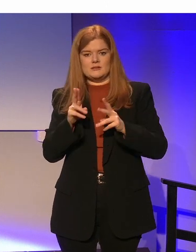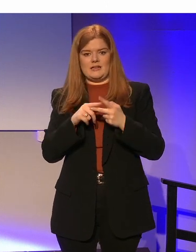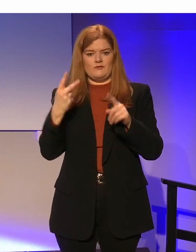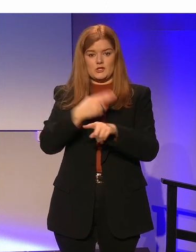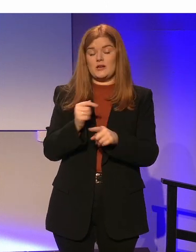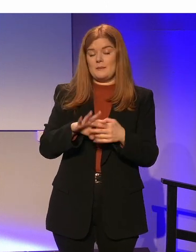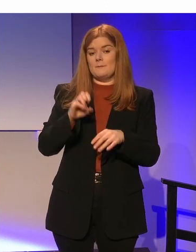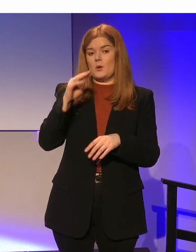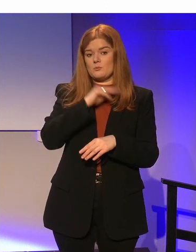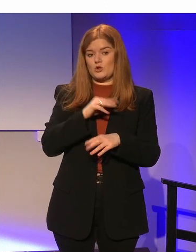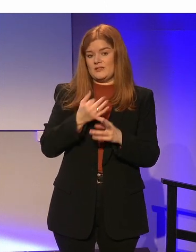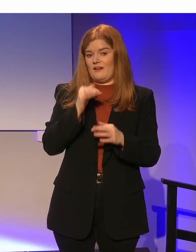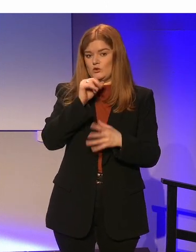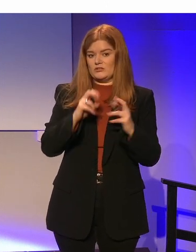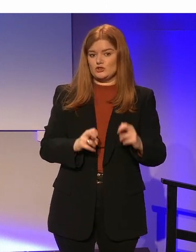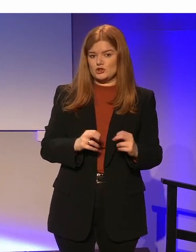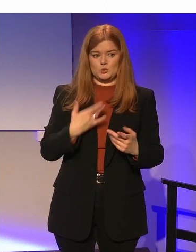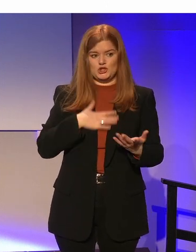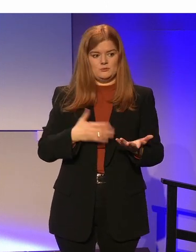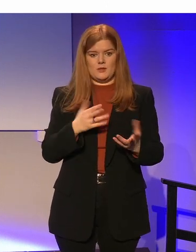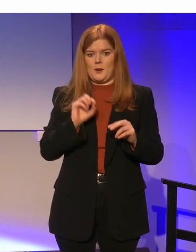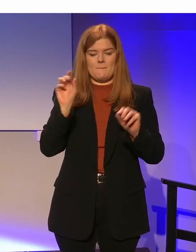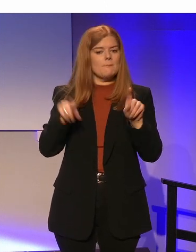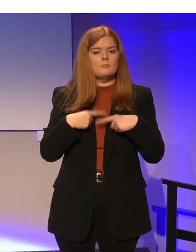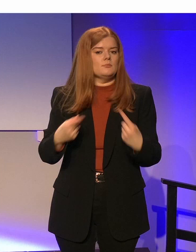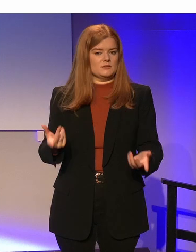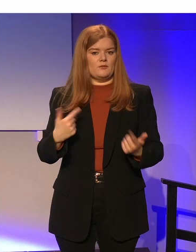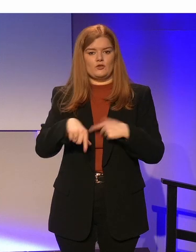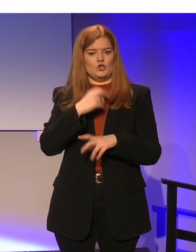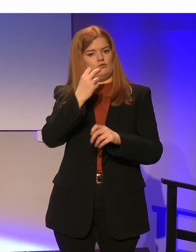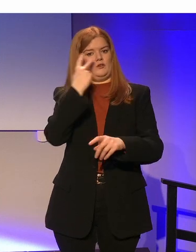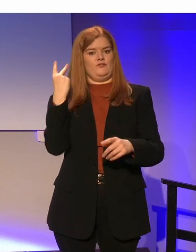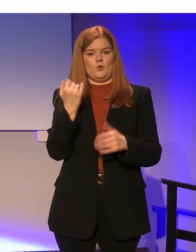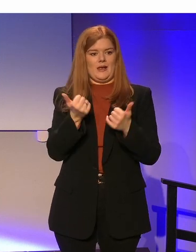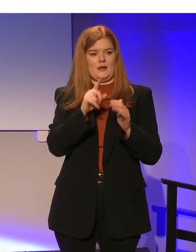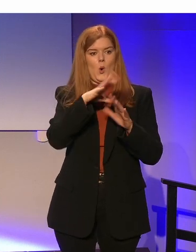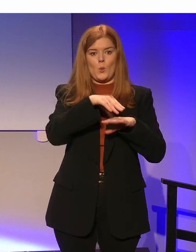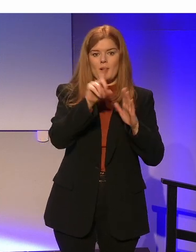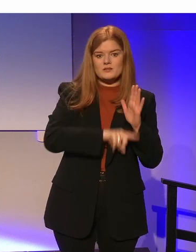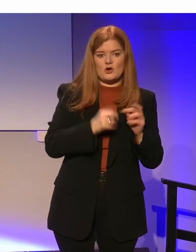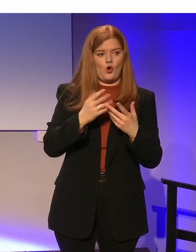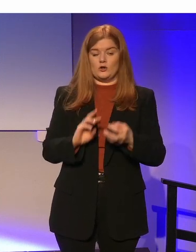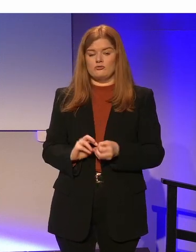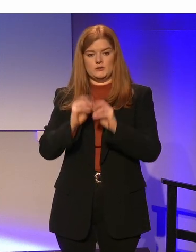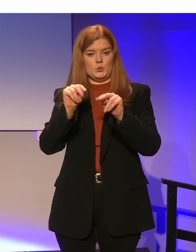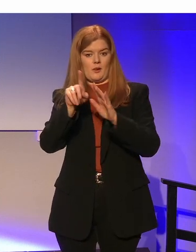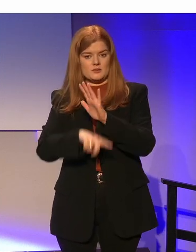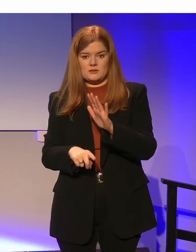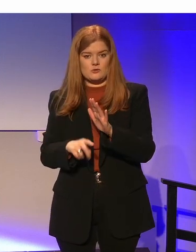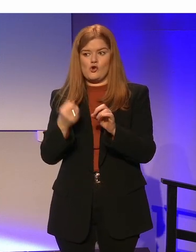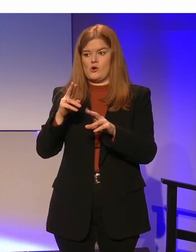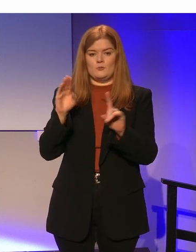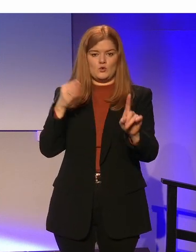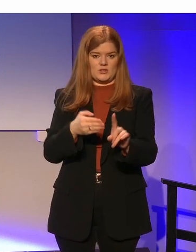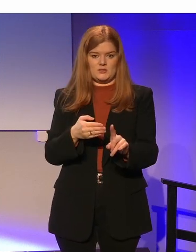most importantly, without research, it would simply not be possible to review existing policies or develop new policies